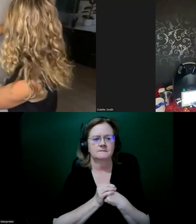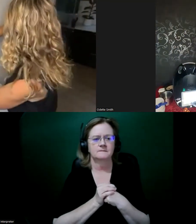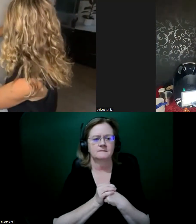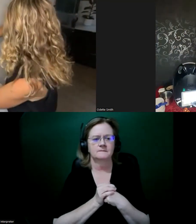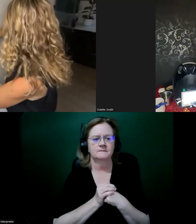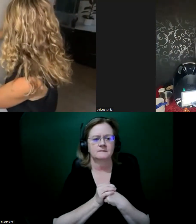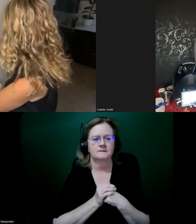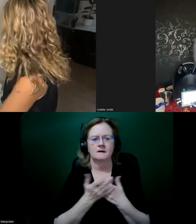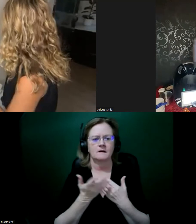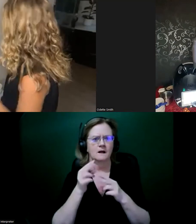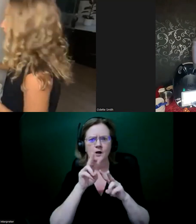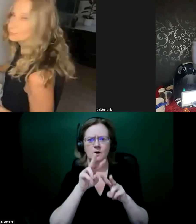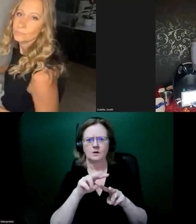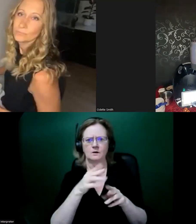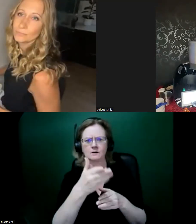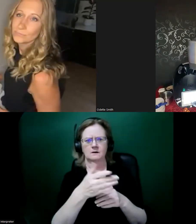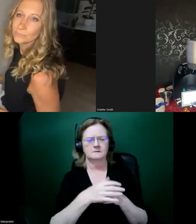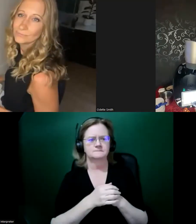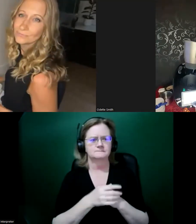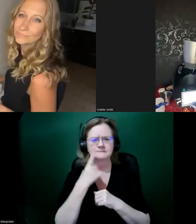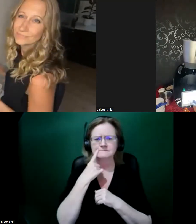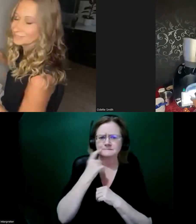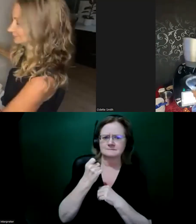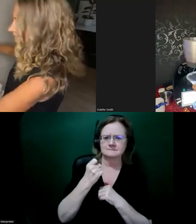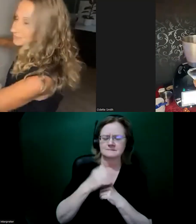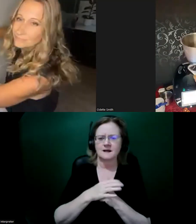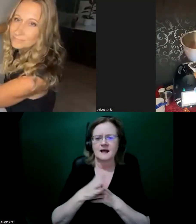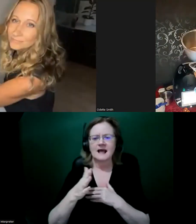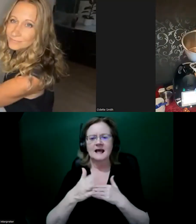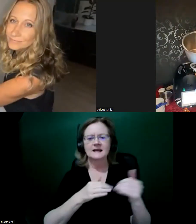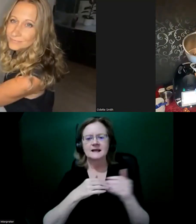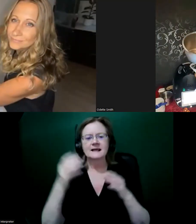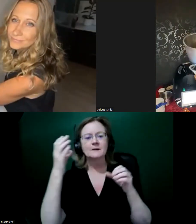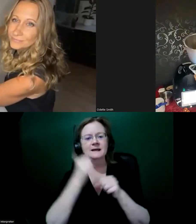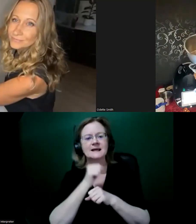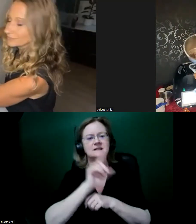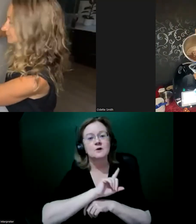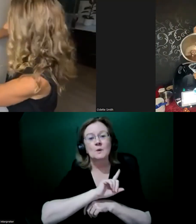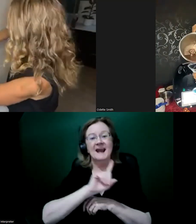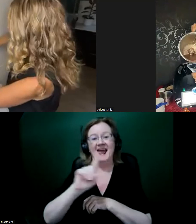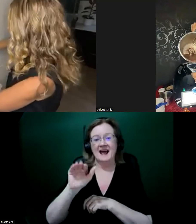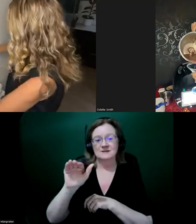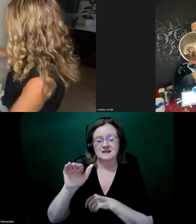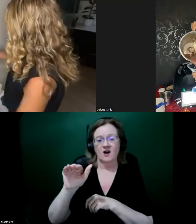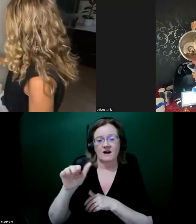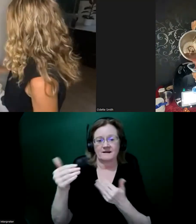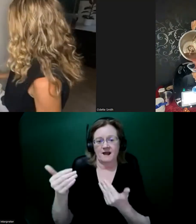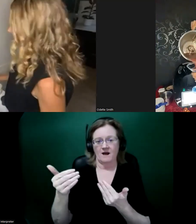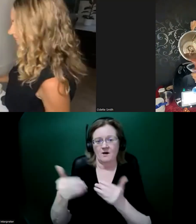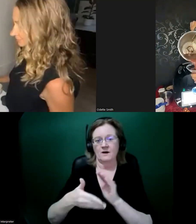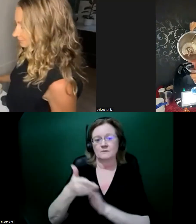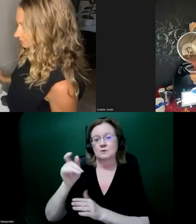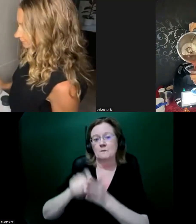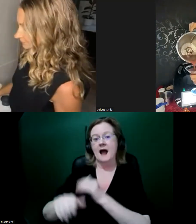Look at that. And Yeah. Can anyone guess, if you were to go out right now, how much that cocktail will